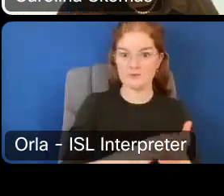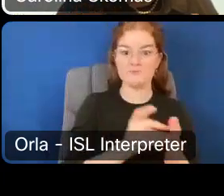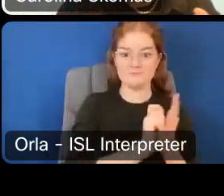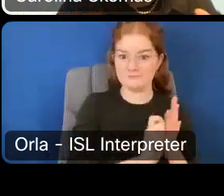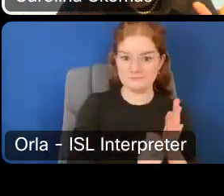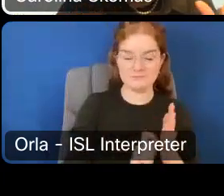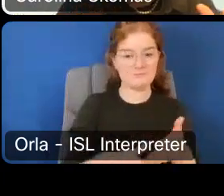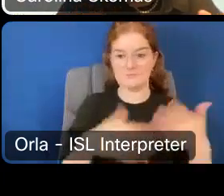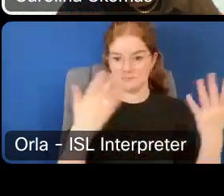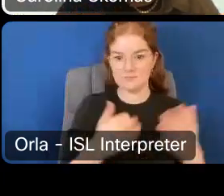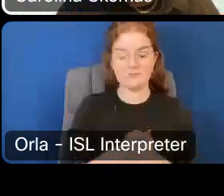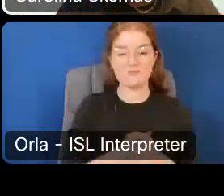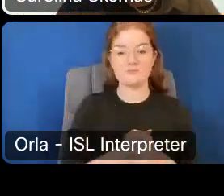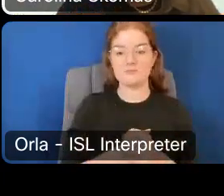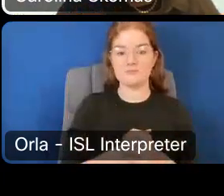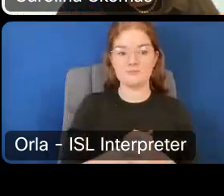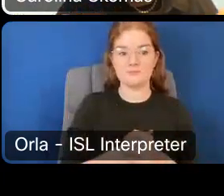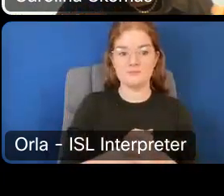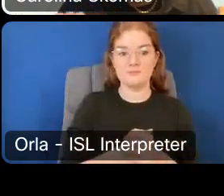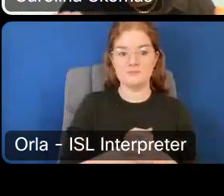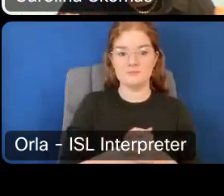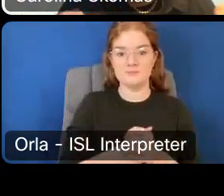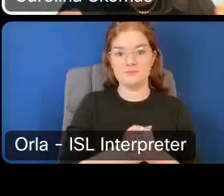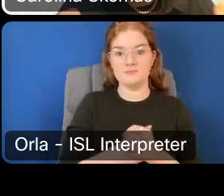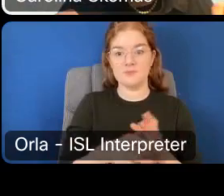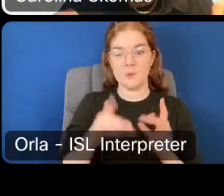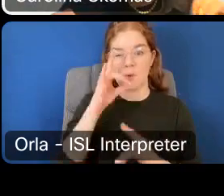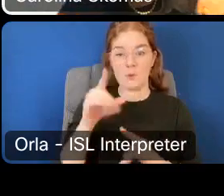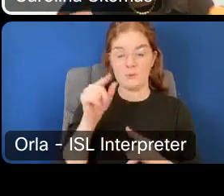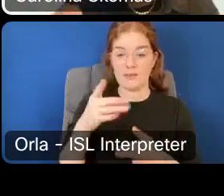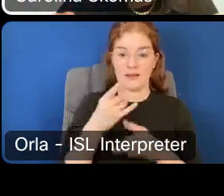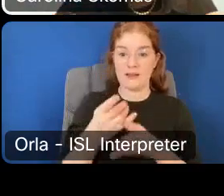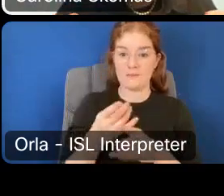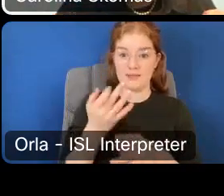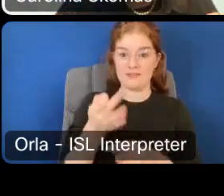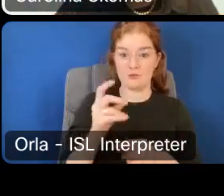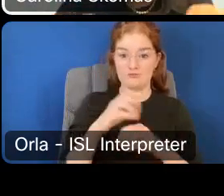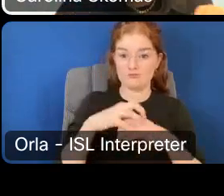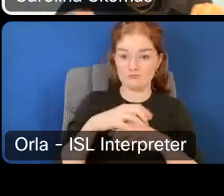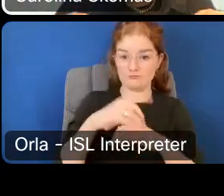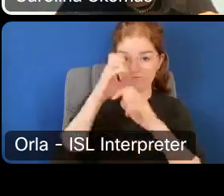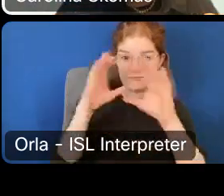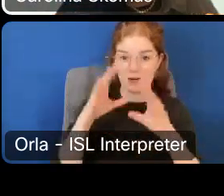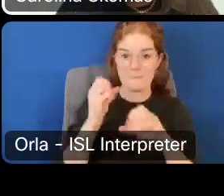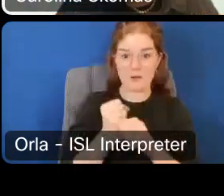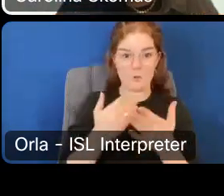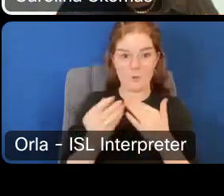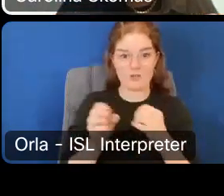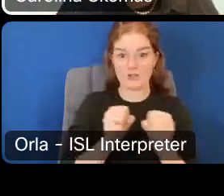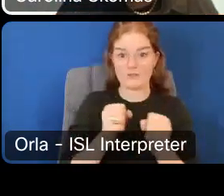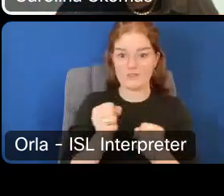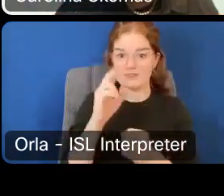organize the appointment for you. So I hope that kind of had given an idea of what service design is. It's